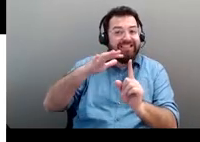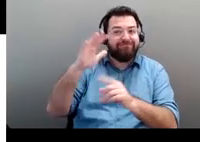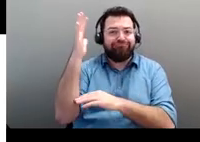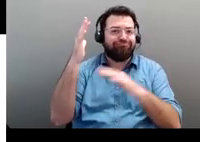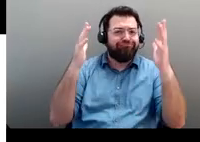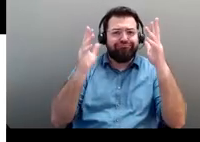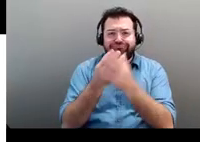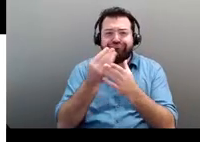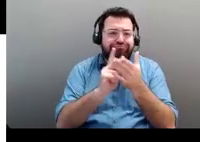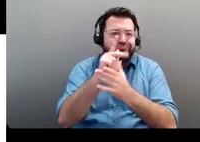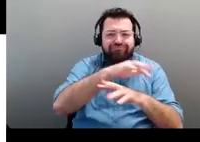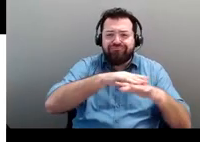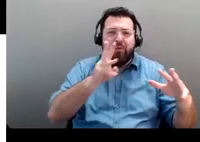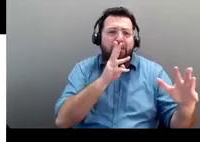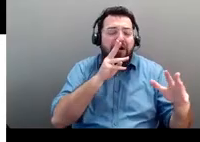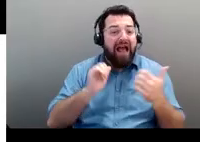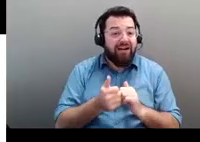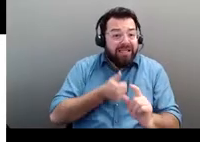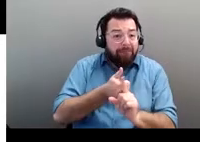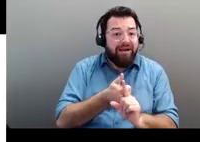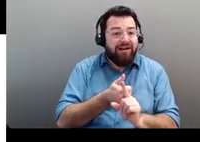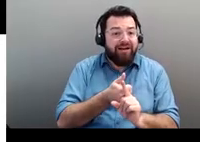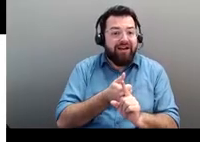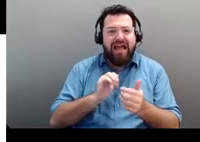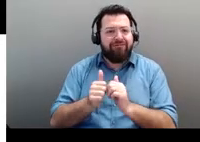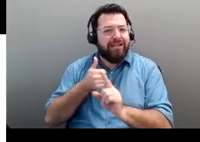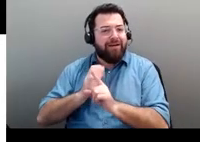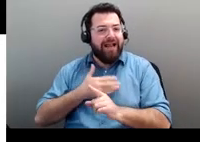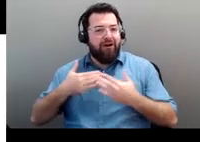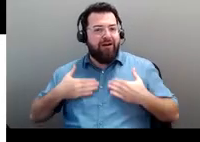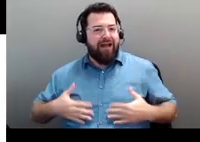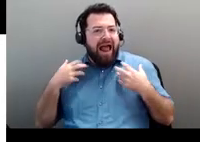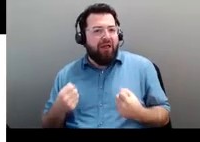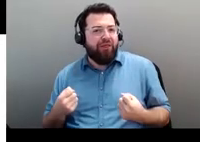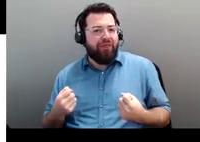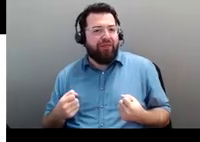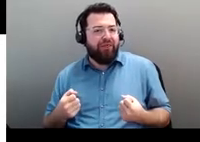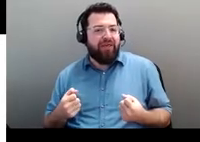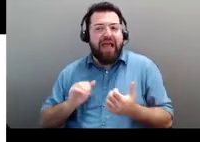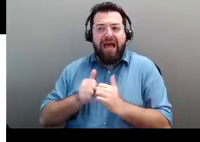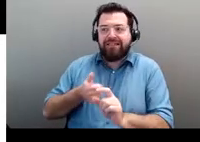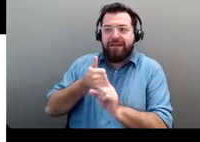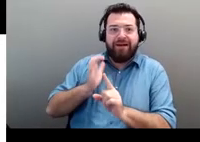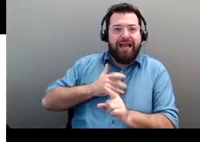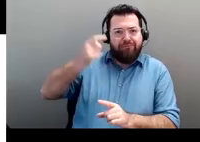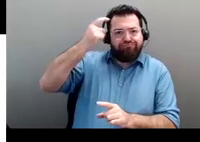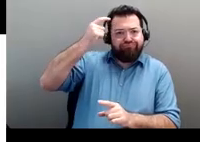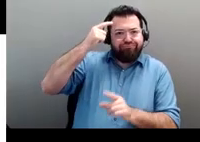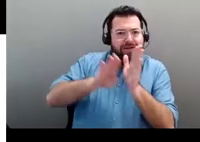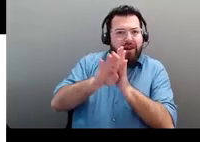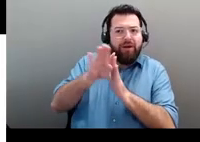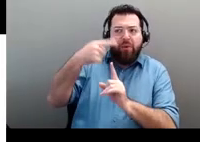the health effects of AI? What's the effects of over-reliance? And there's mounting research that shows that over-reliance on